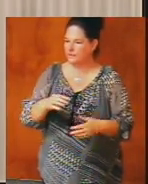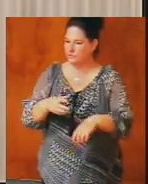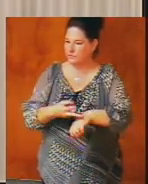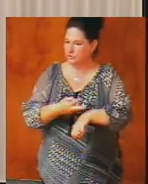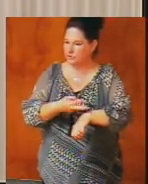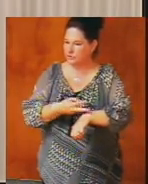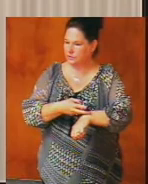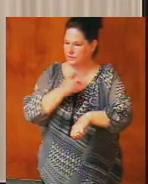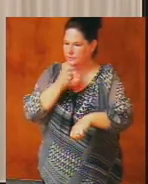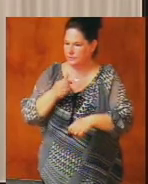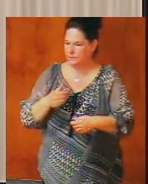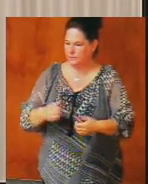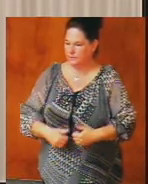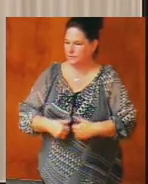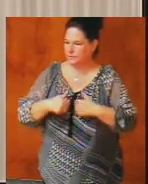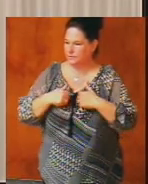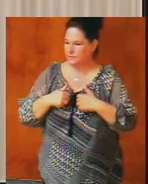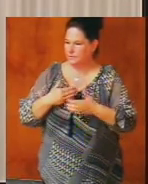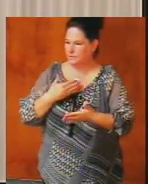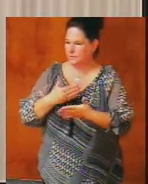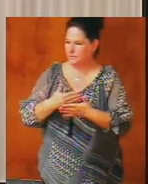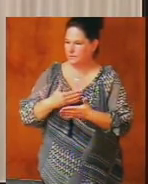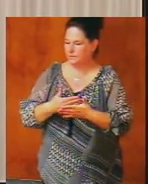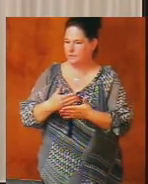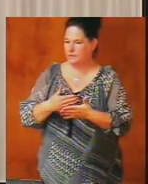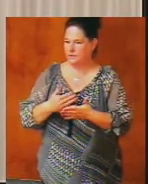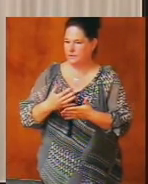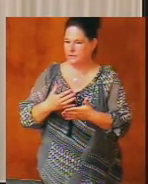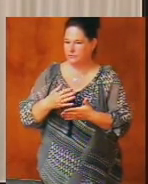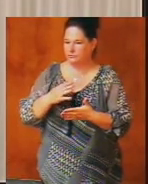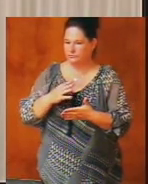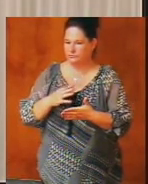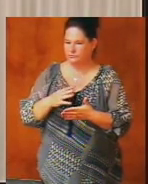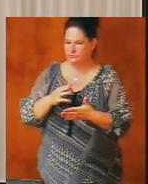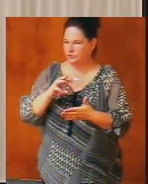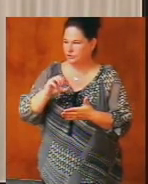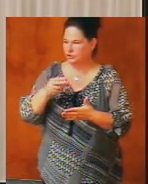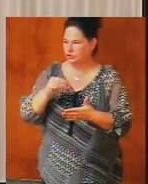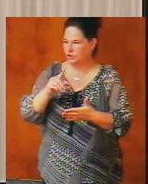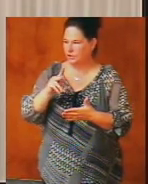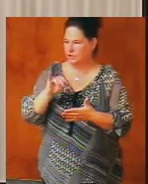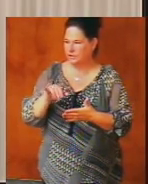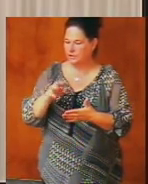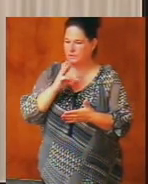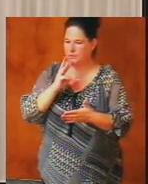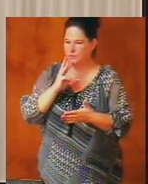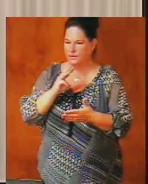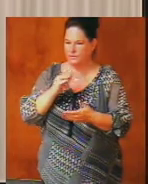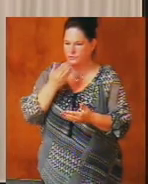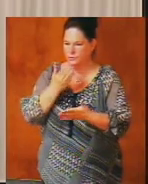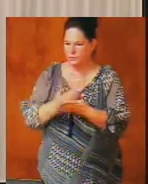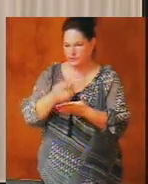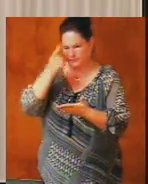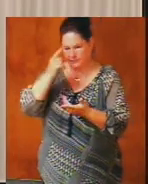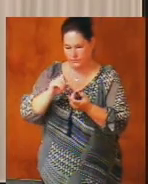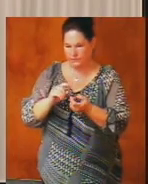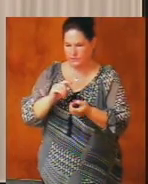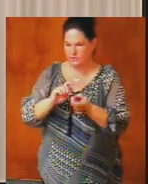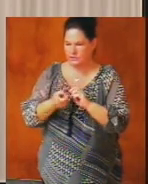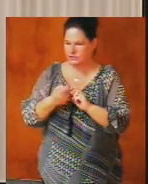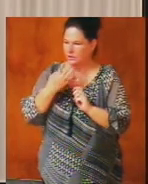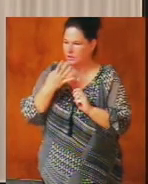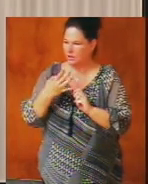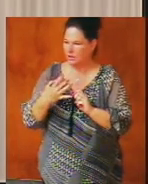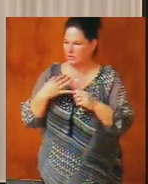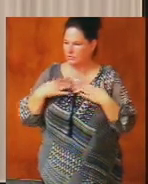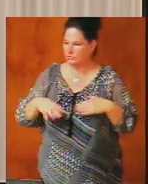pastured nearby. There were chalky waters, good for dyeing cloth. And as I just